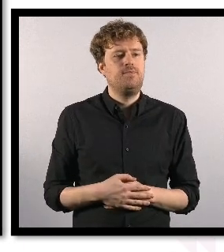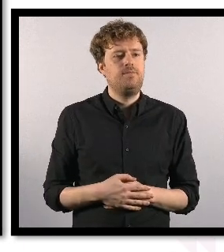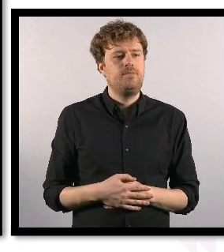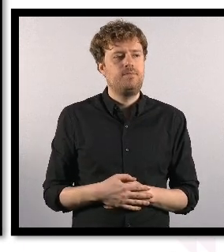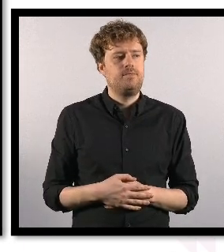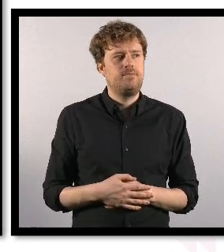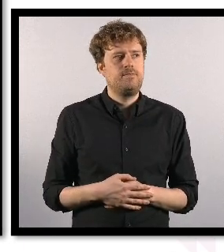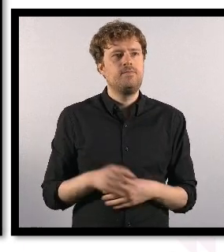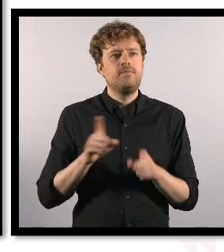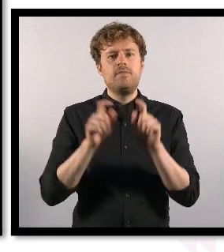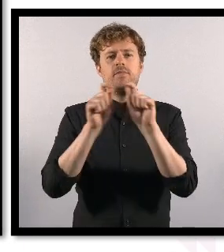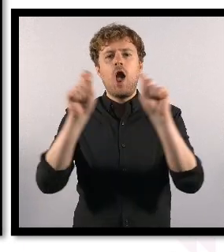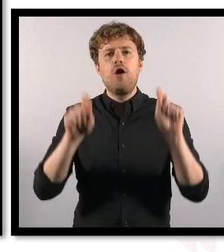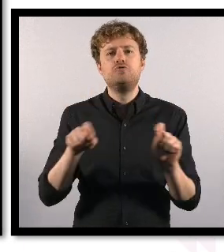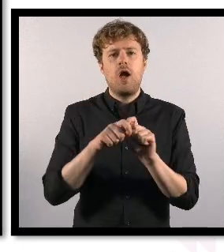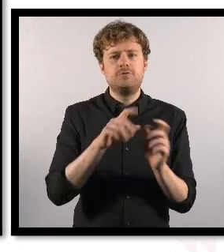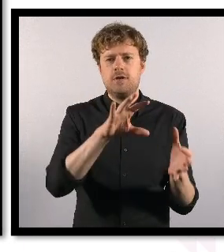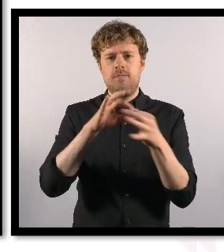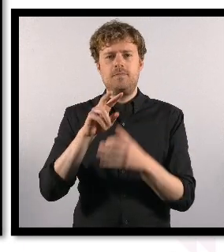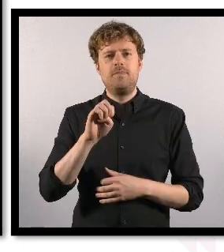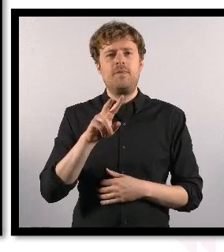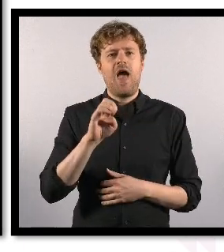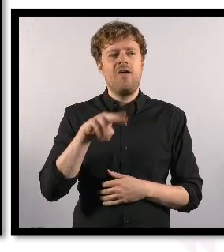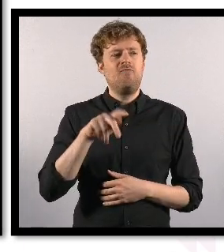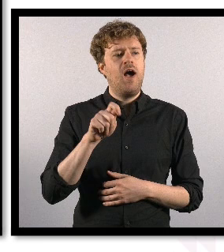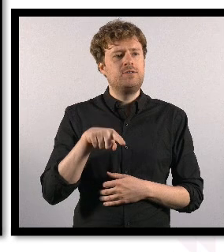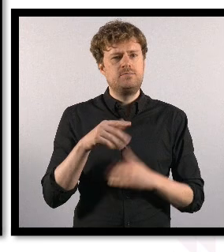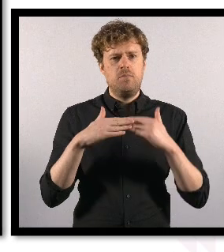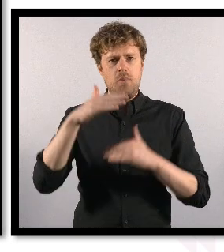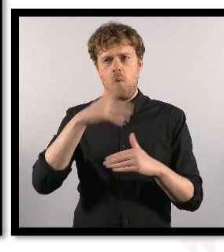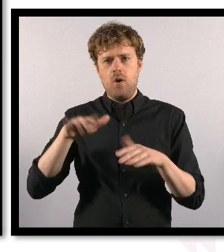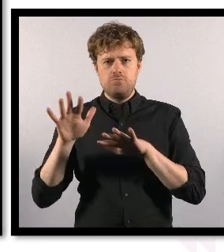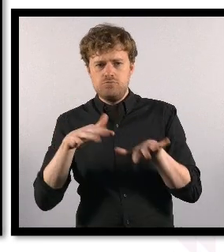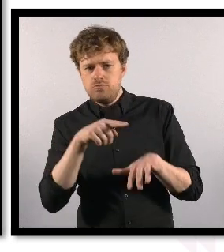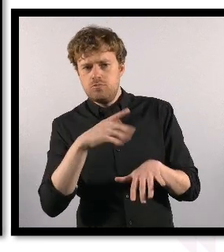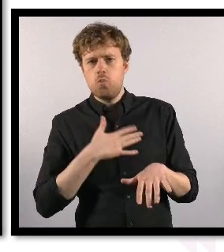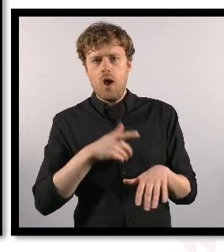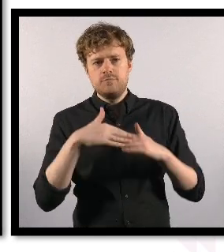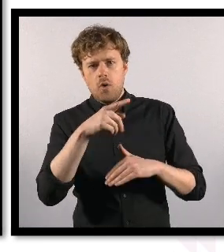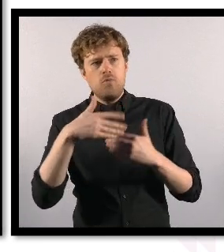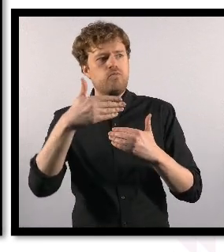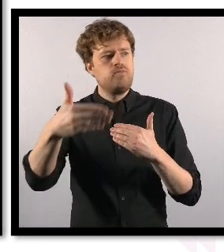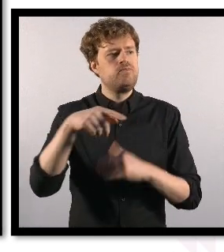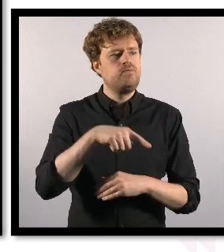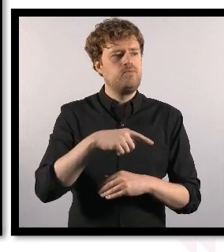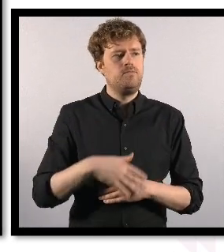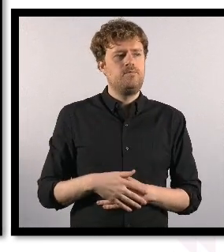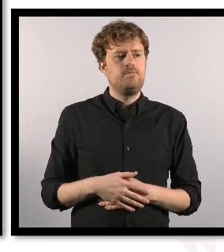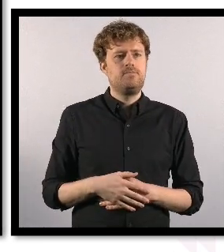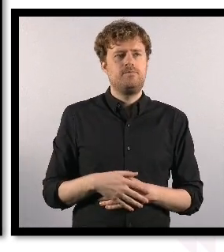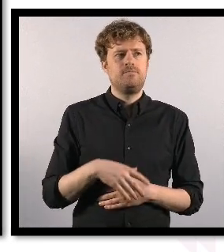Streamz, which enable Kafka on Kubernetes, have helped us to build dynamically linked applications and